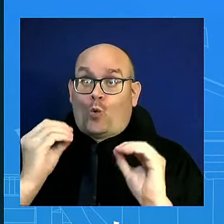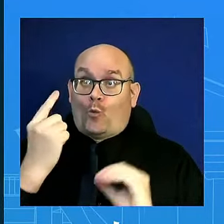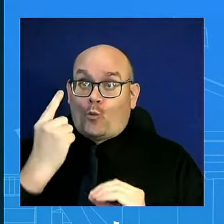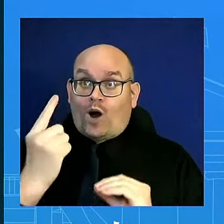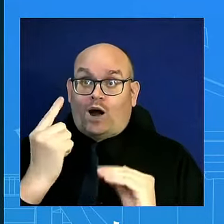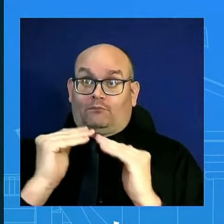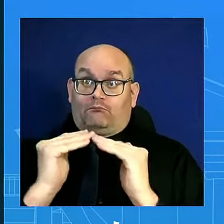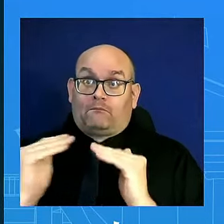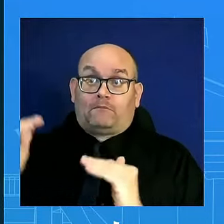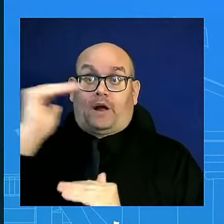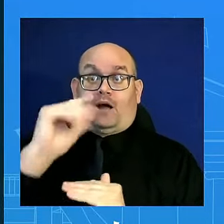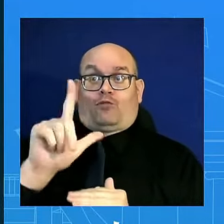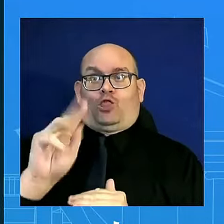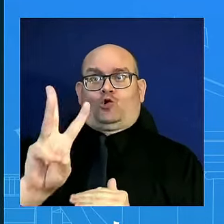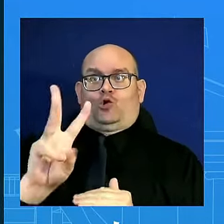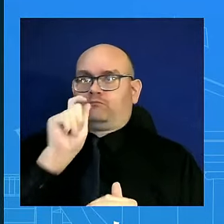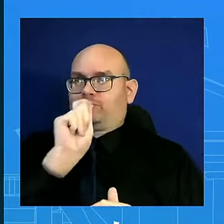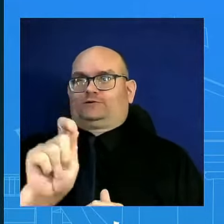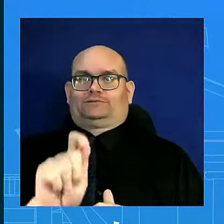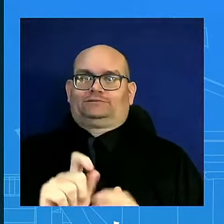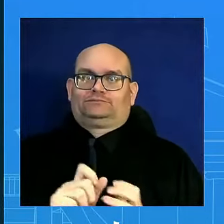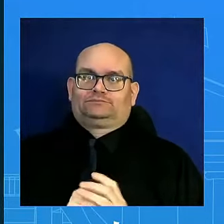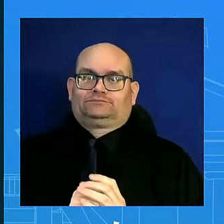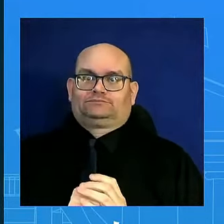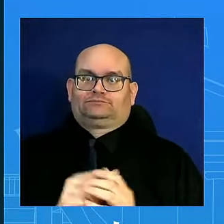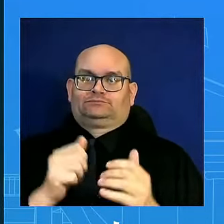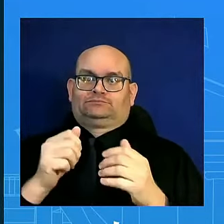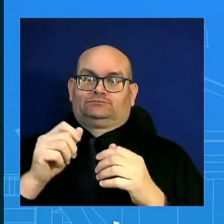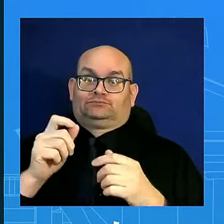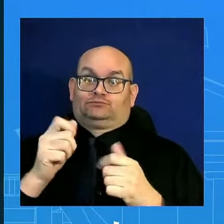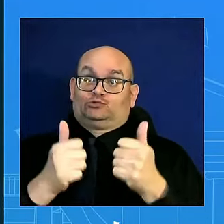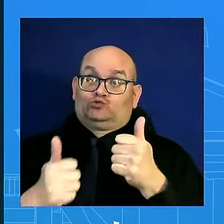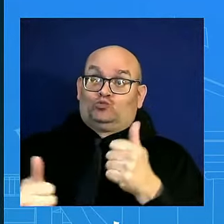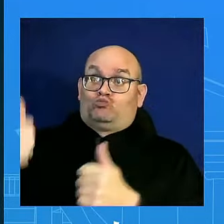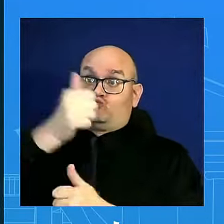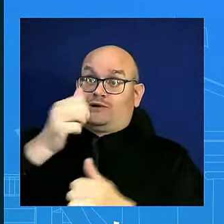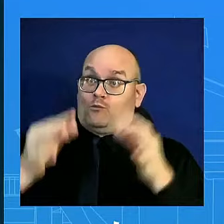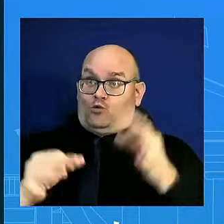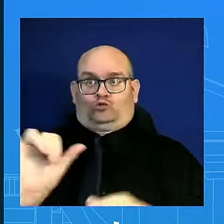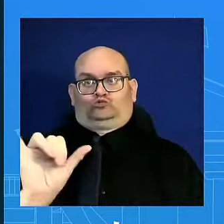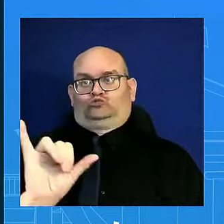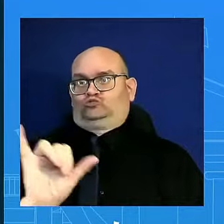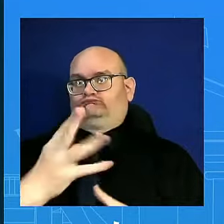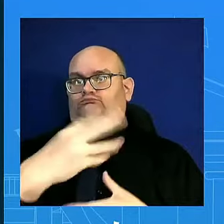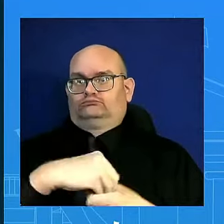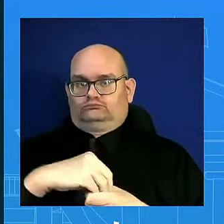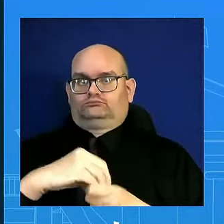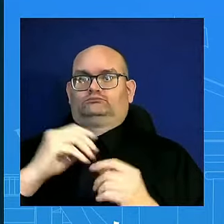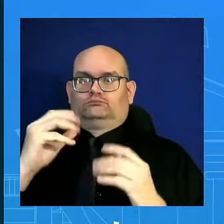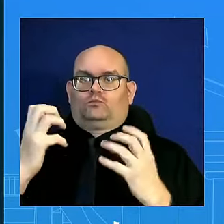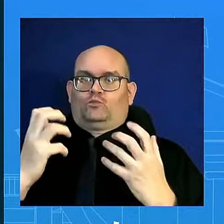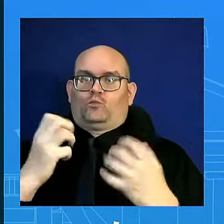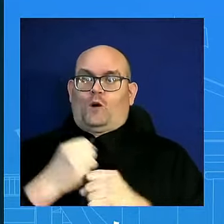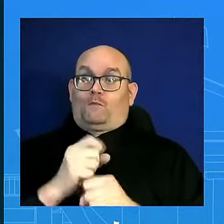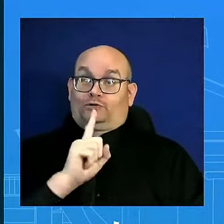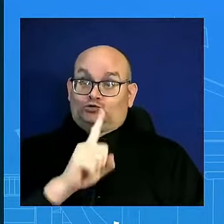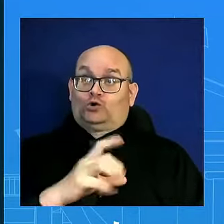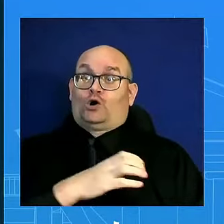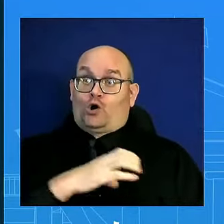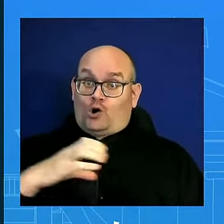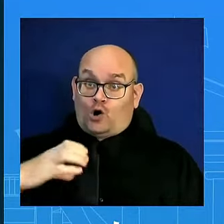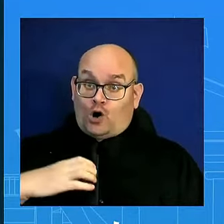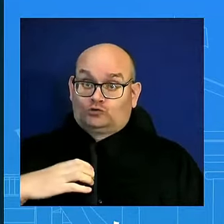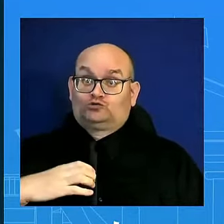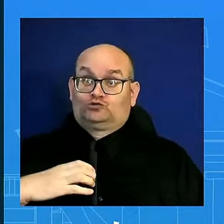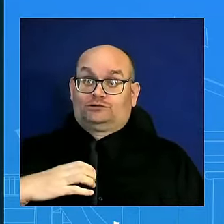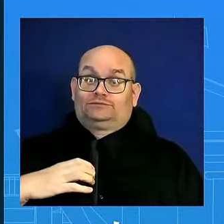land should not be above the law. And he wants to work with Congress on making that happen. He laid that out very, very clearly. I'm not going to